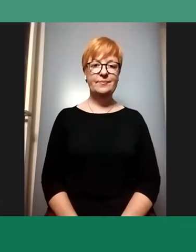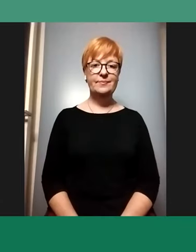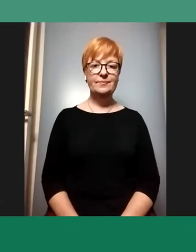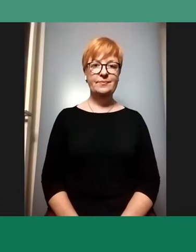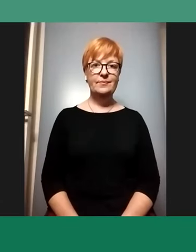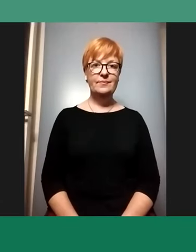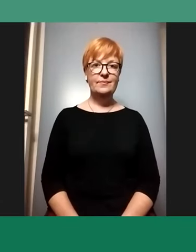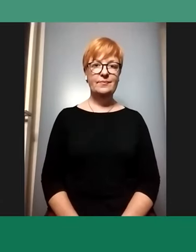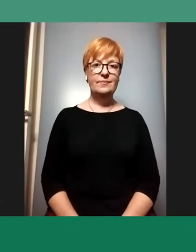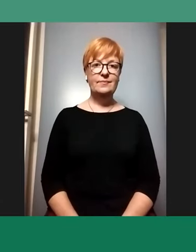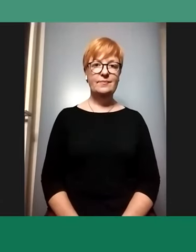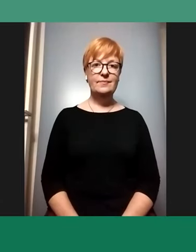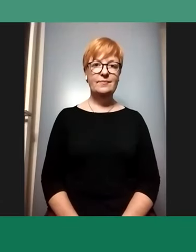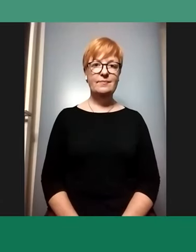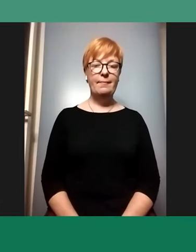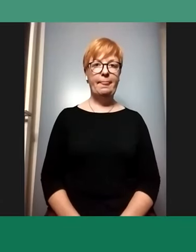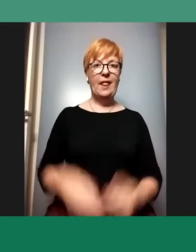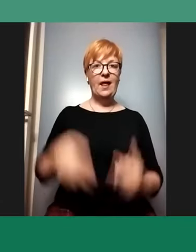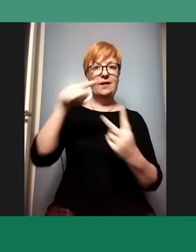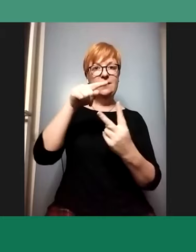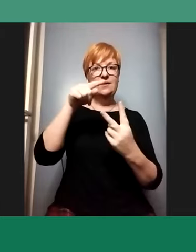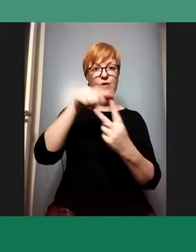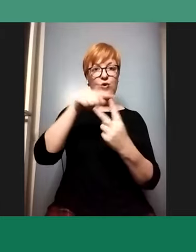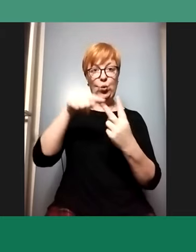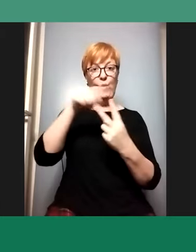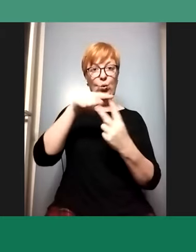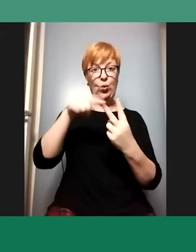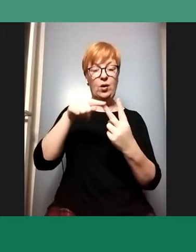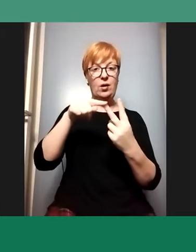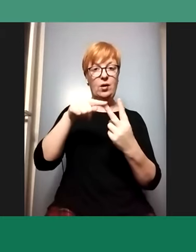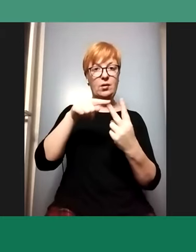actually, the two pieces I'm going to read,